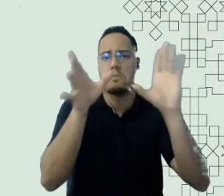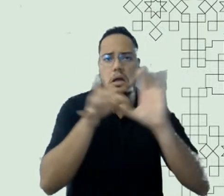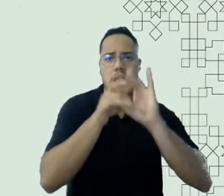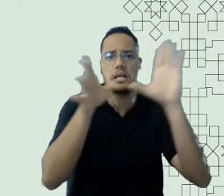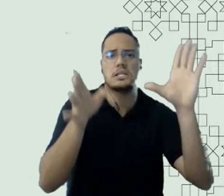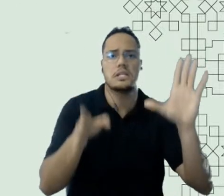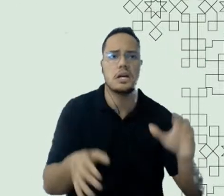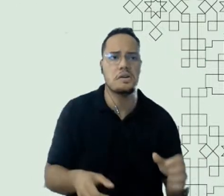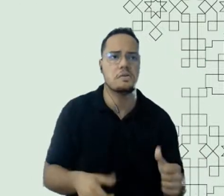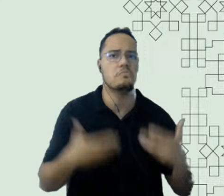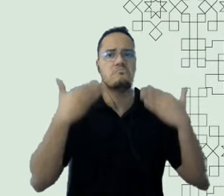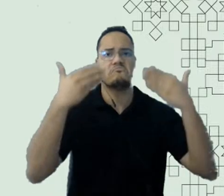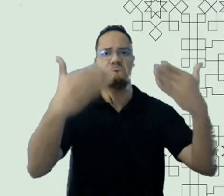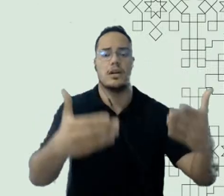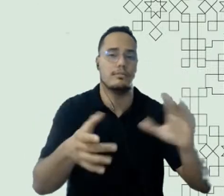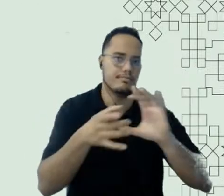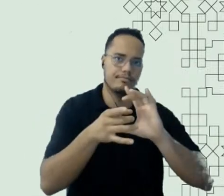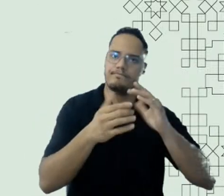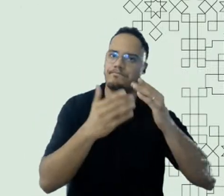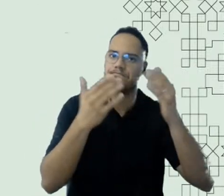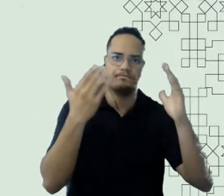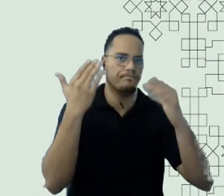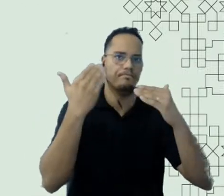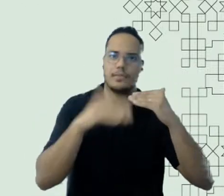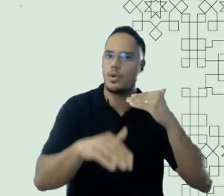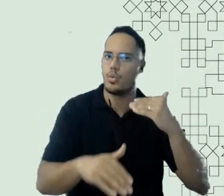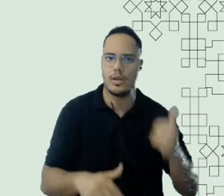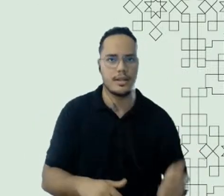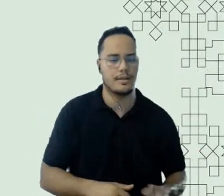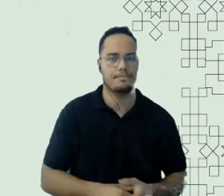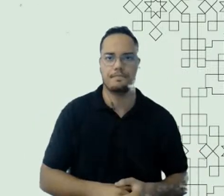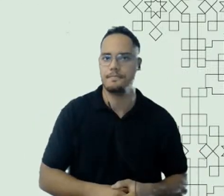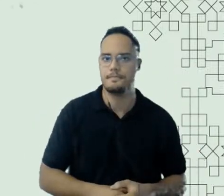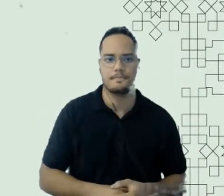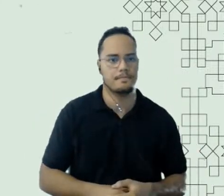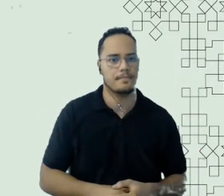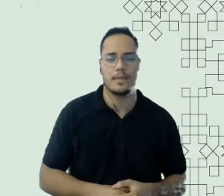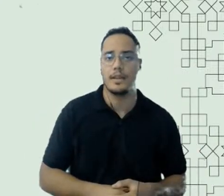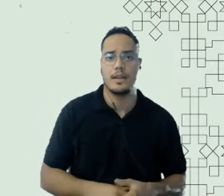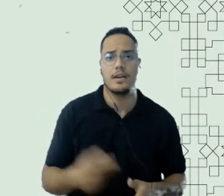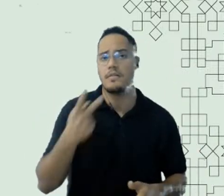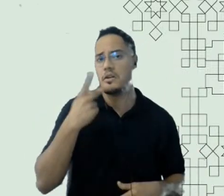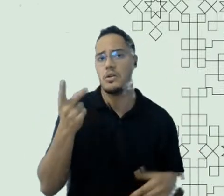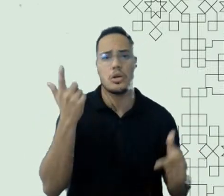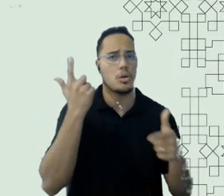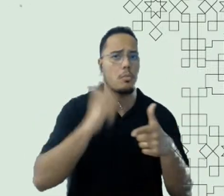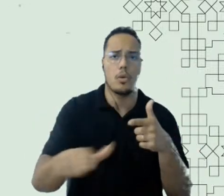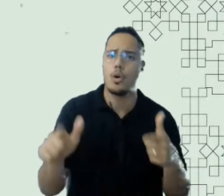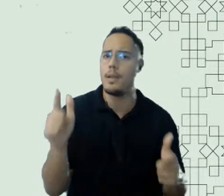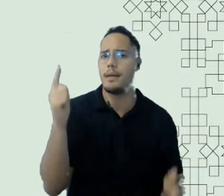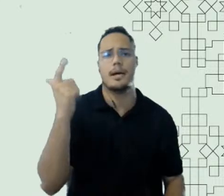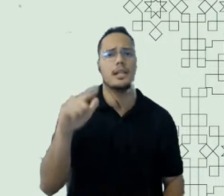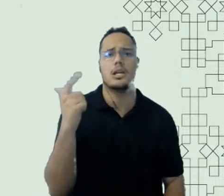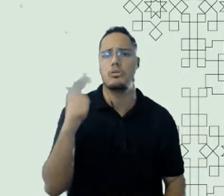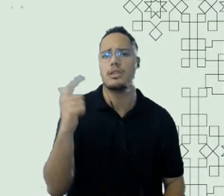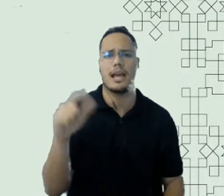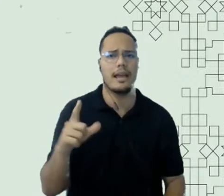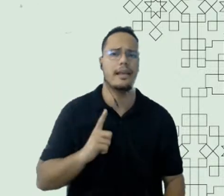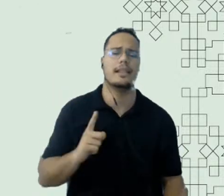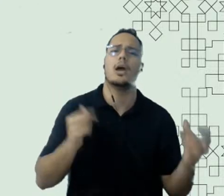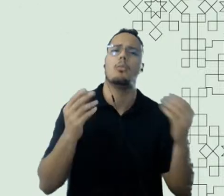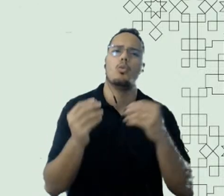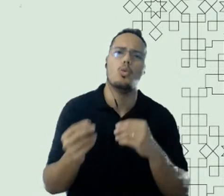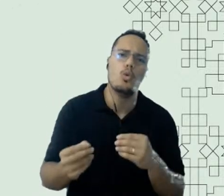that no, it's perfectly fine. There was a lot of safeguards in that article, and it's completely compatible with freedom of